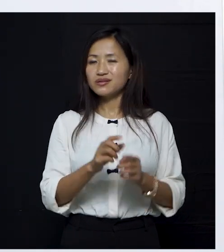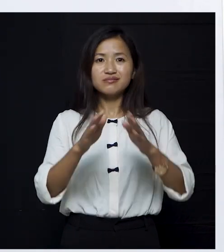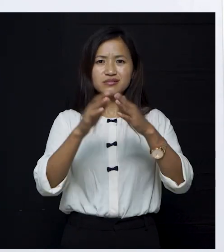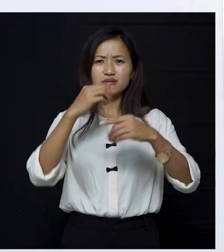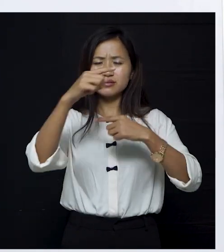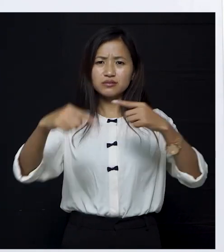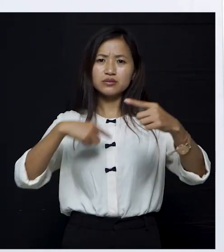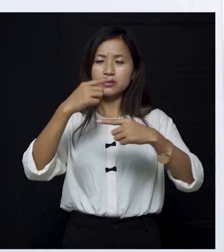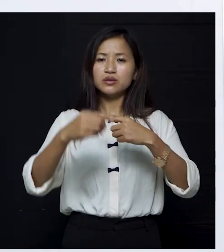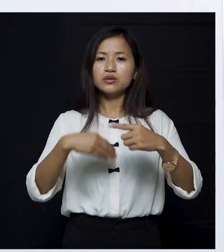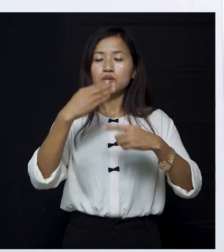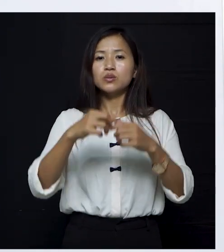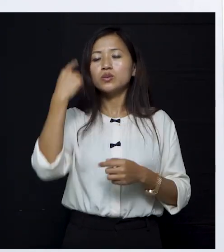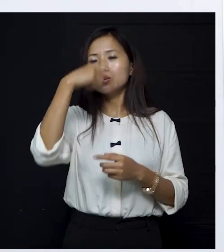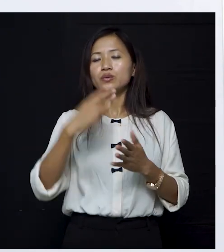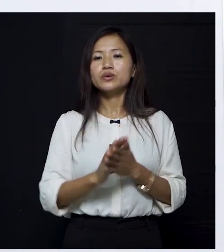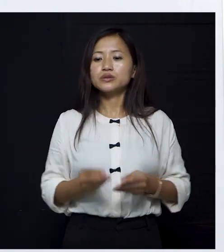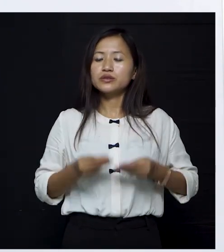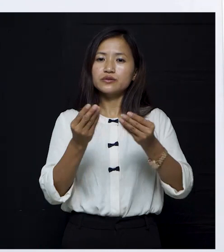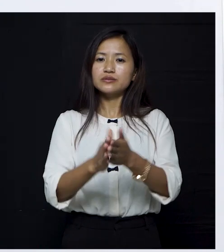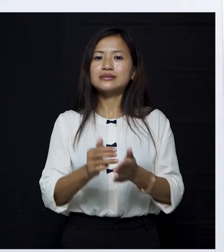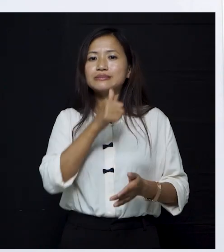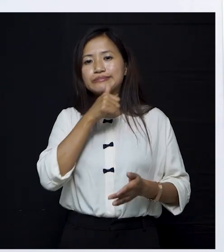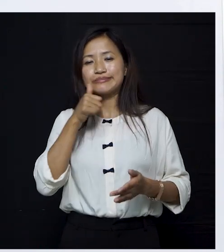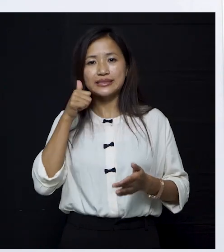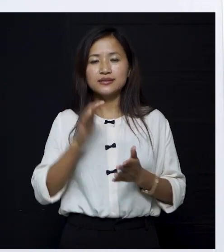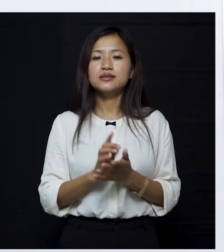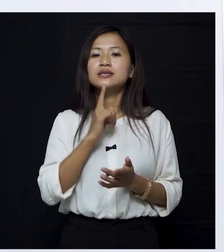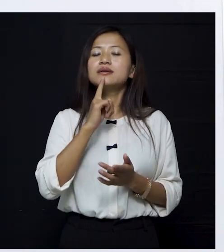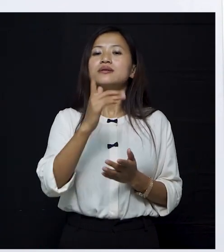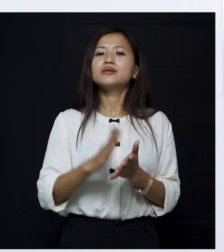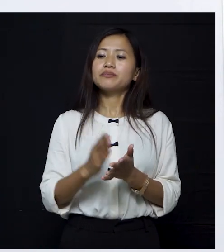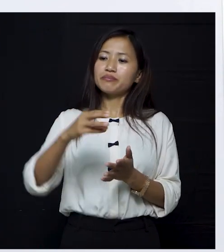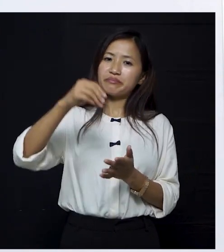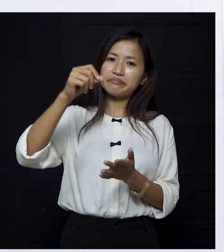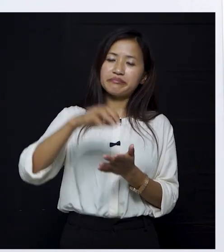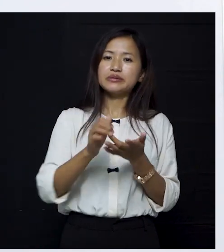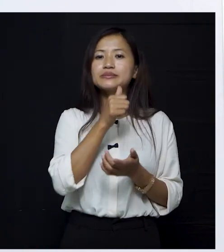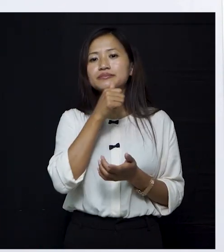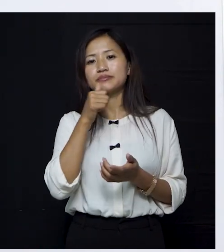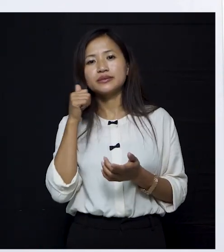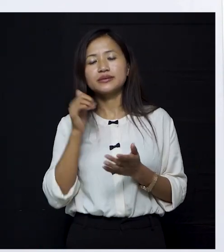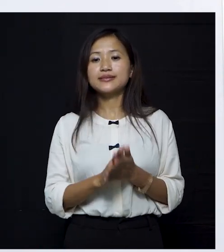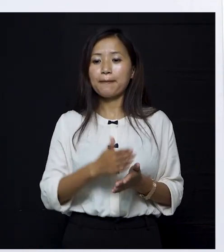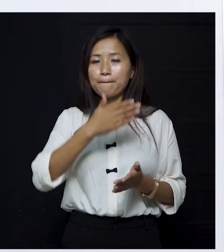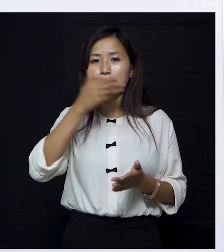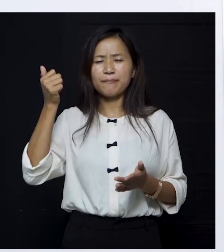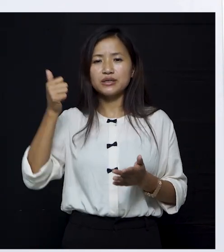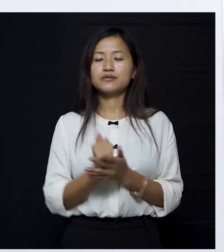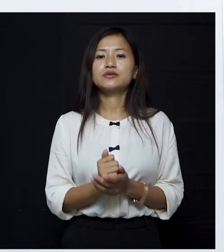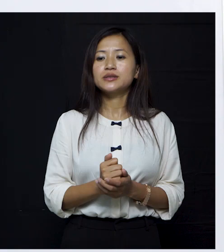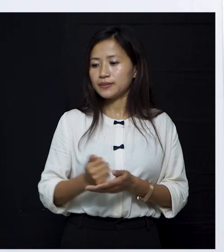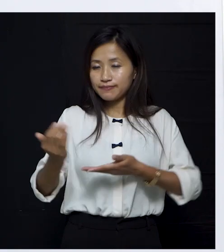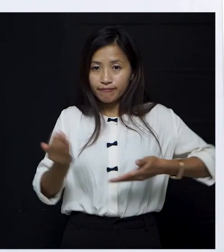were producing milk, what they said was, they gave the information that powder milk is the best for the babies. That is